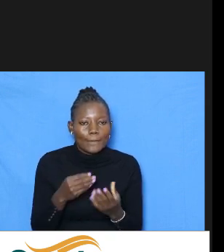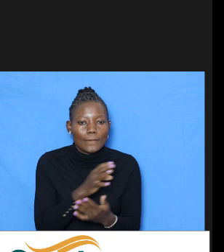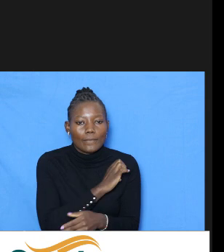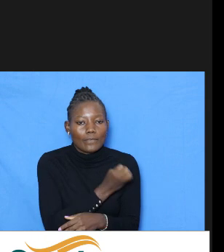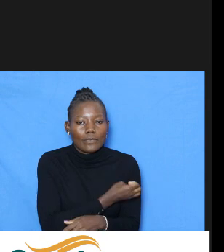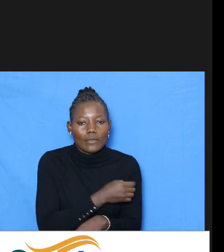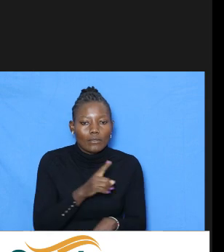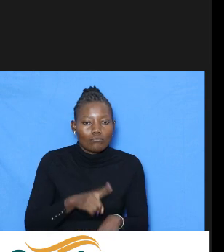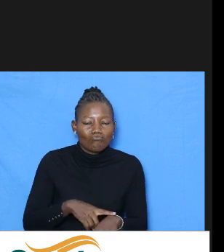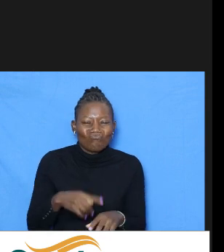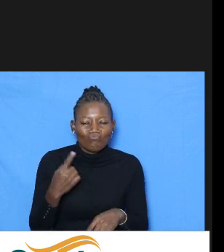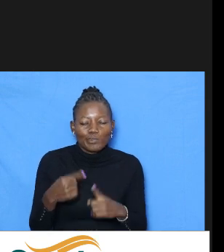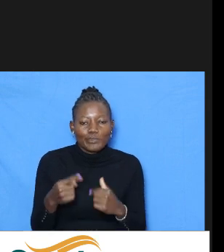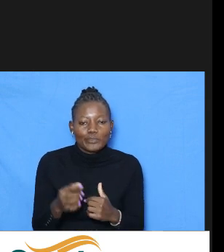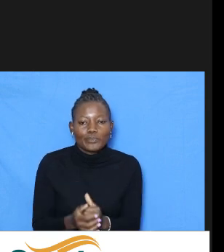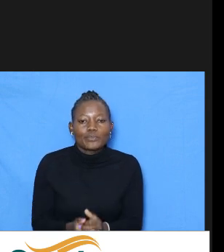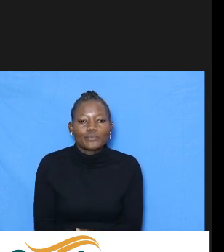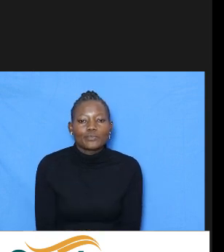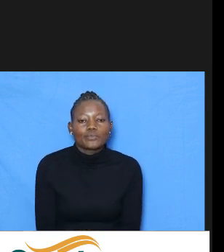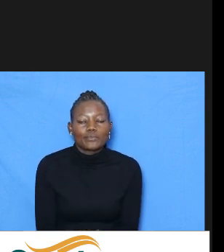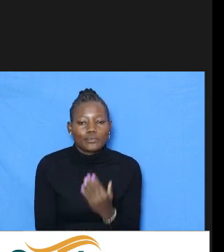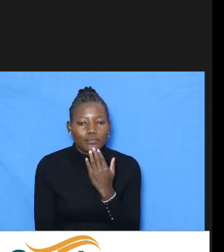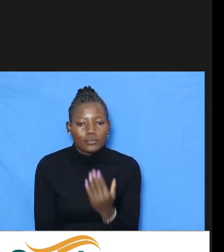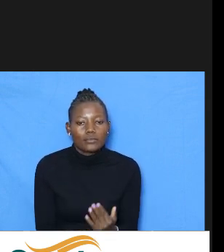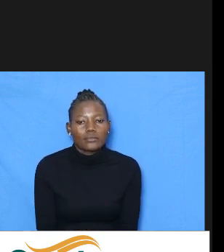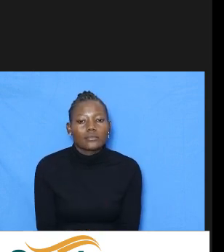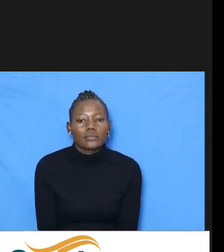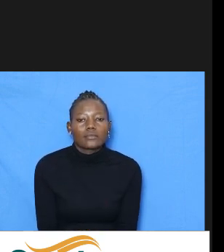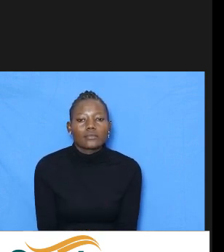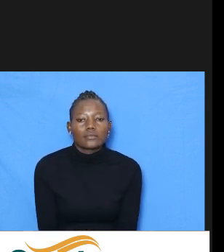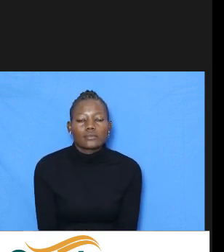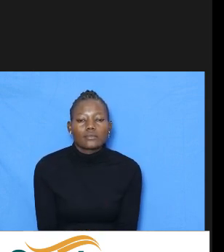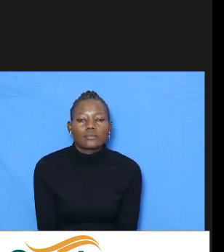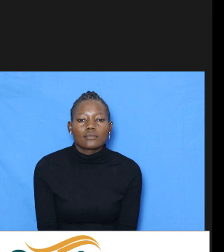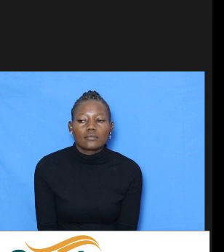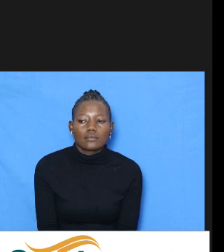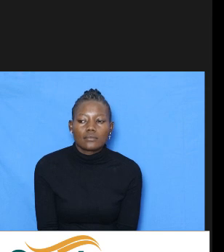the ball game. Thank you.